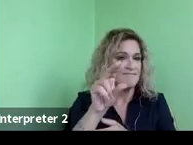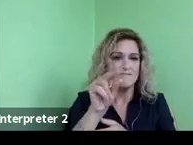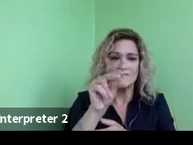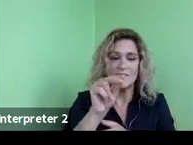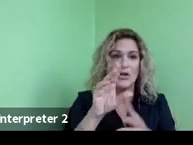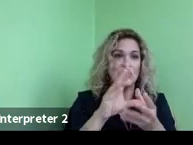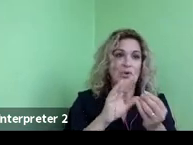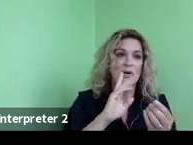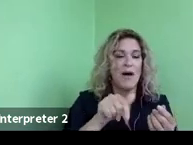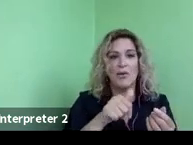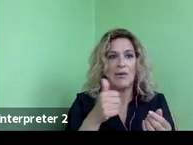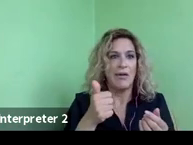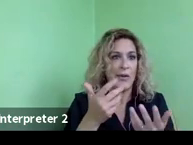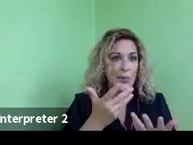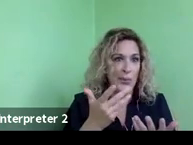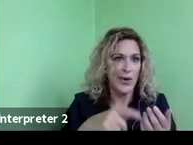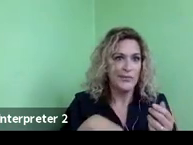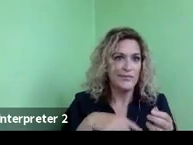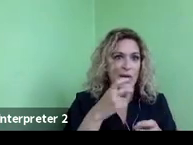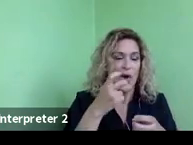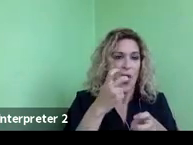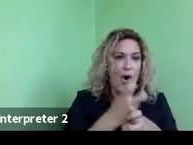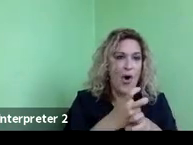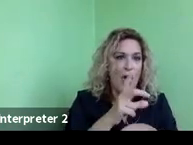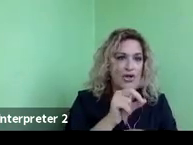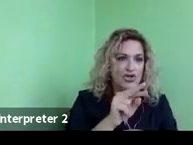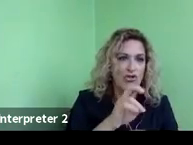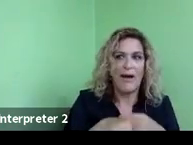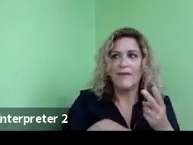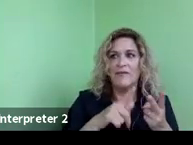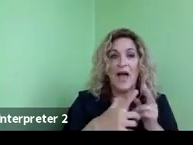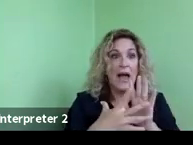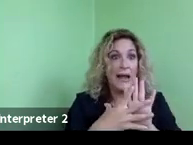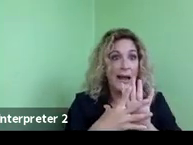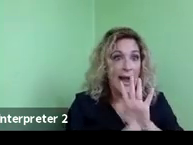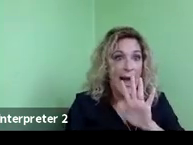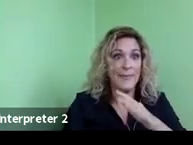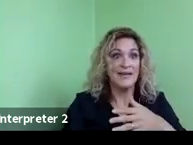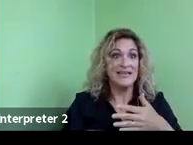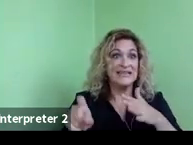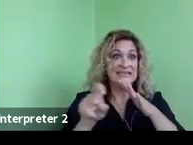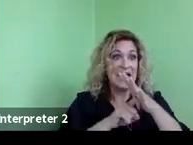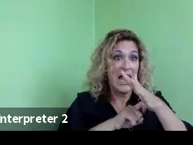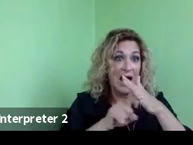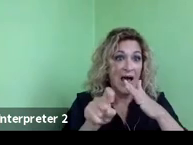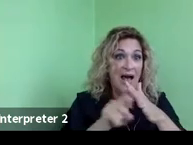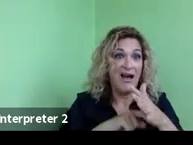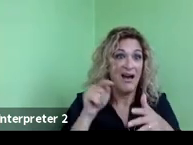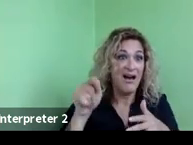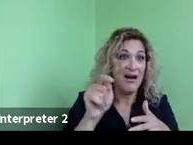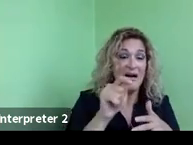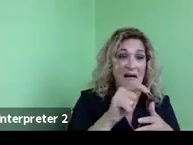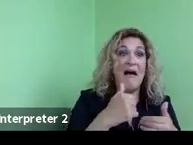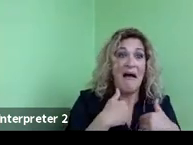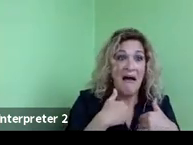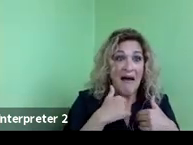drives on leased equipment. So every copier and fax machine and scanner now has a hard drive. And so every copy